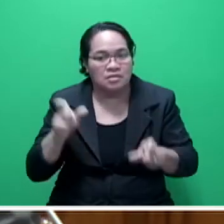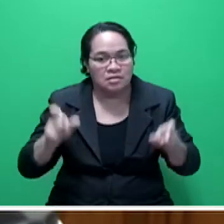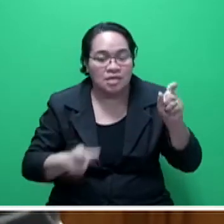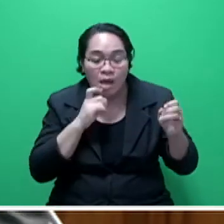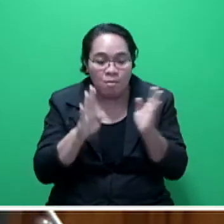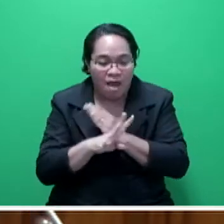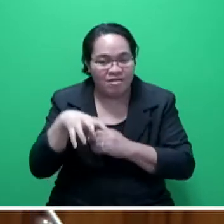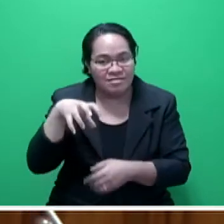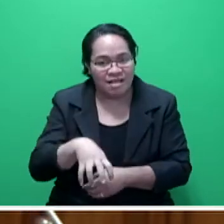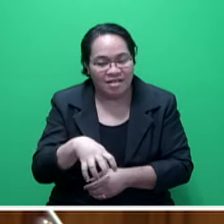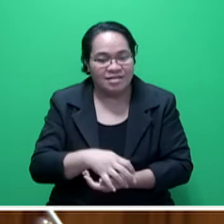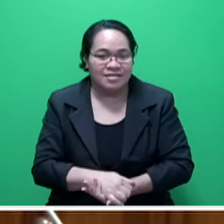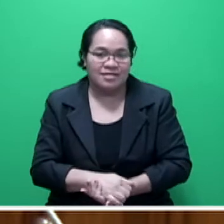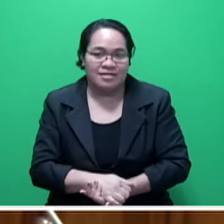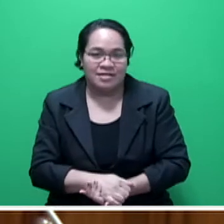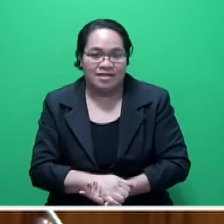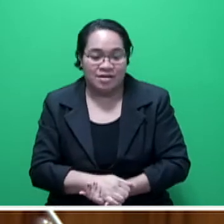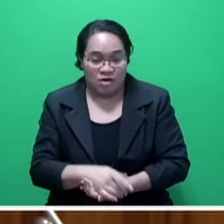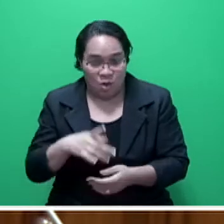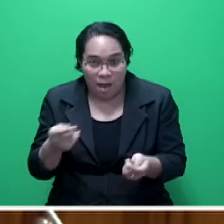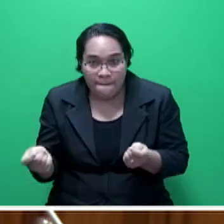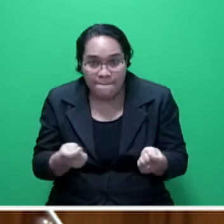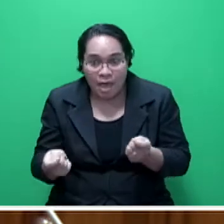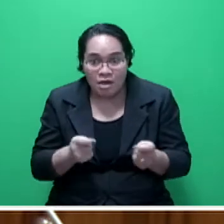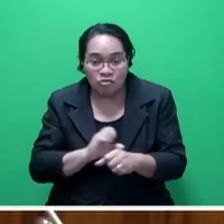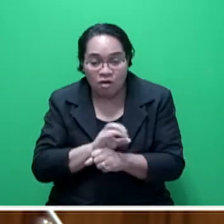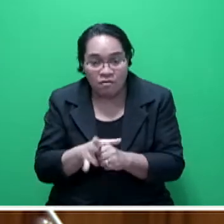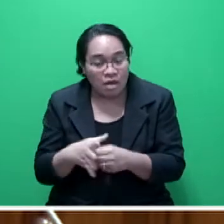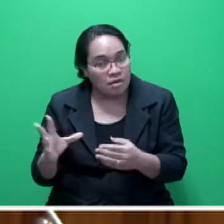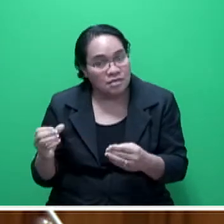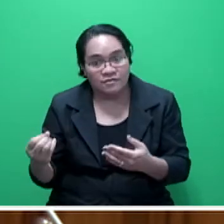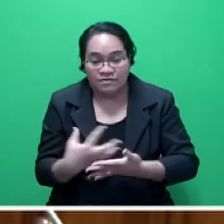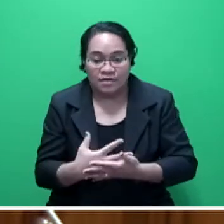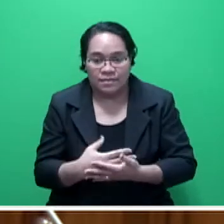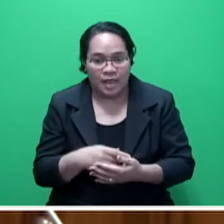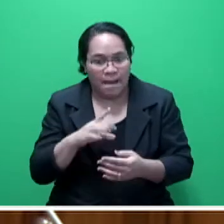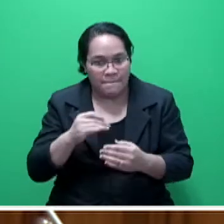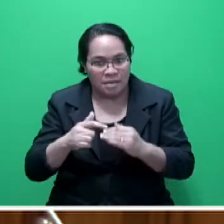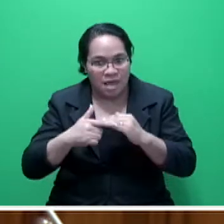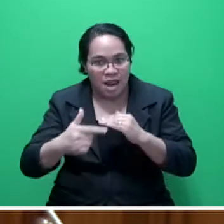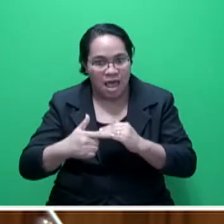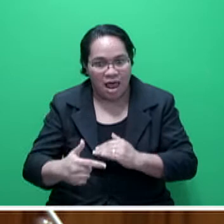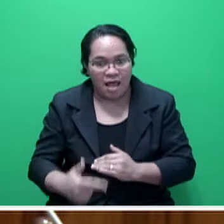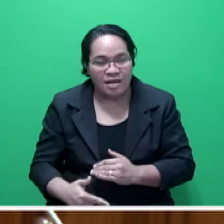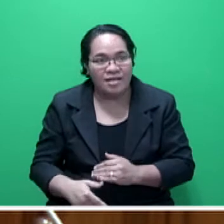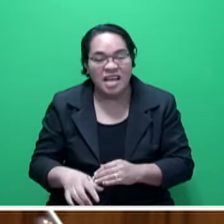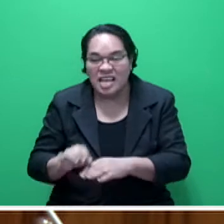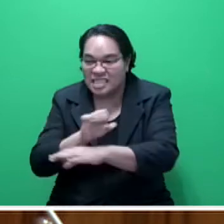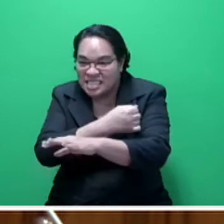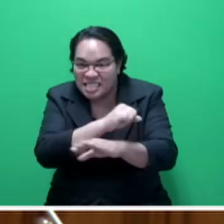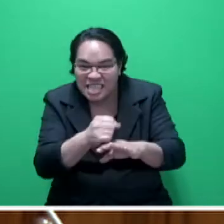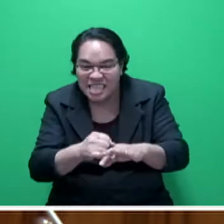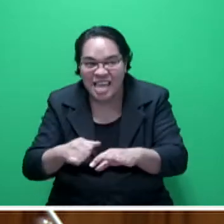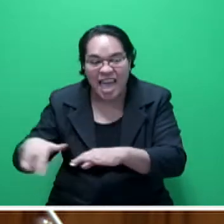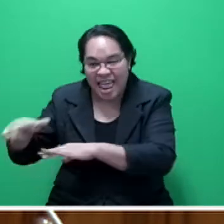sector. In order to manage COVID-19 effectively, there has to be a layer in between the seaside and the land side. Just like